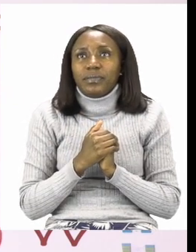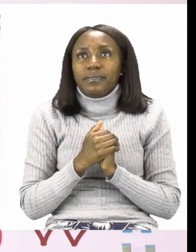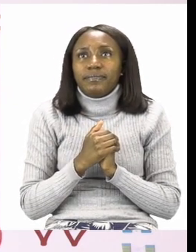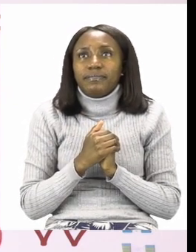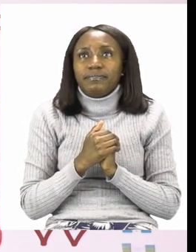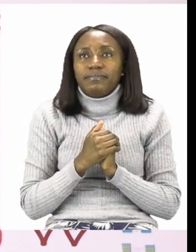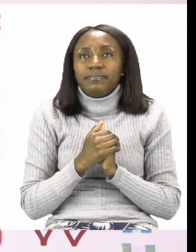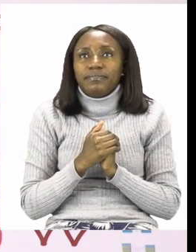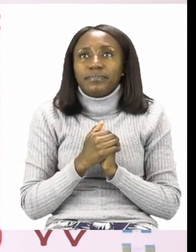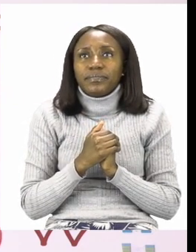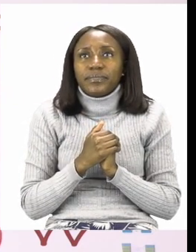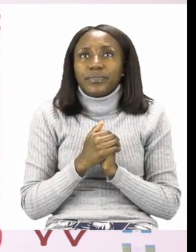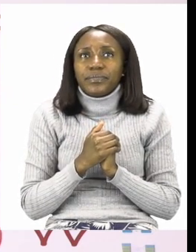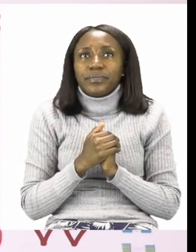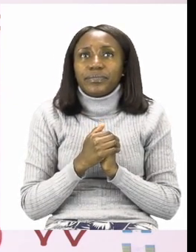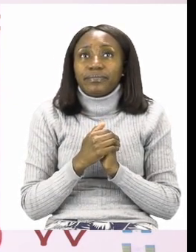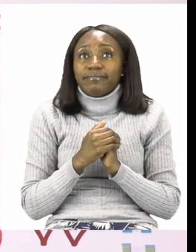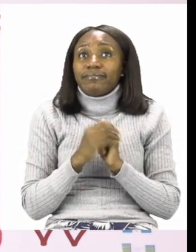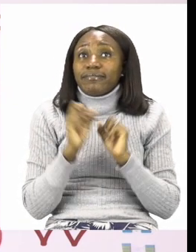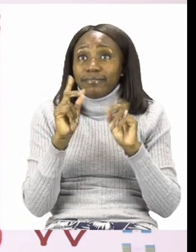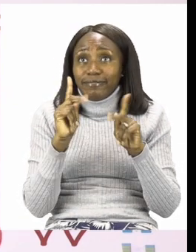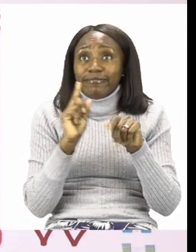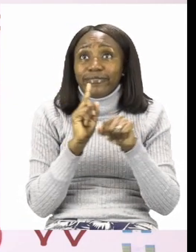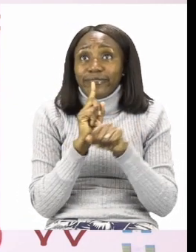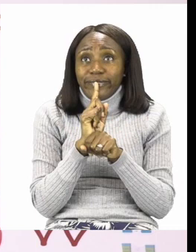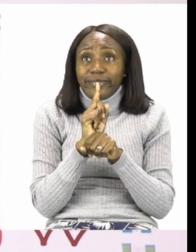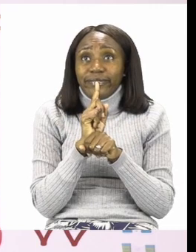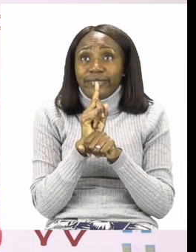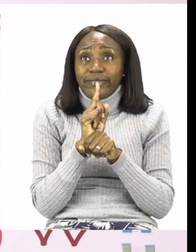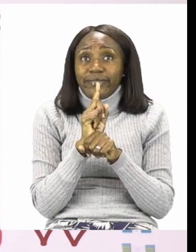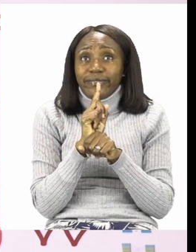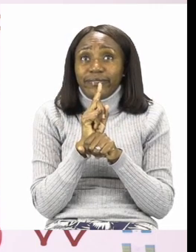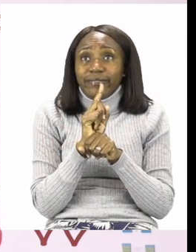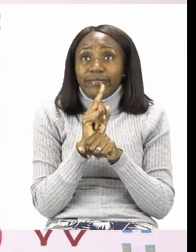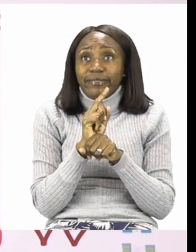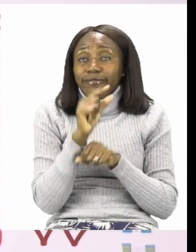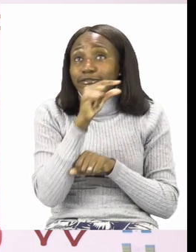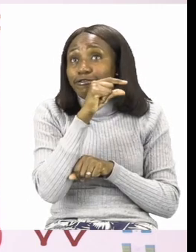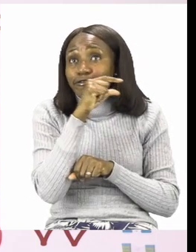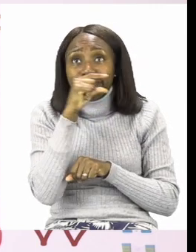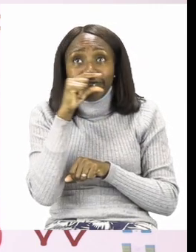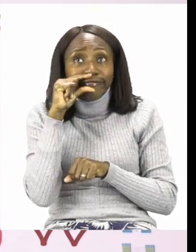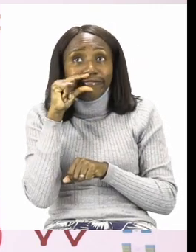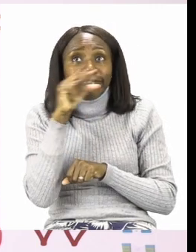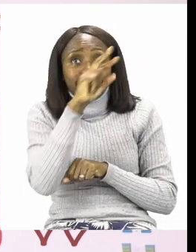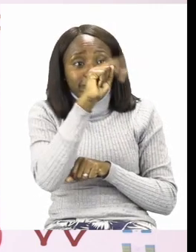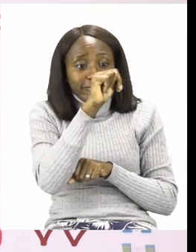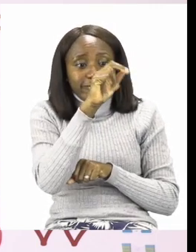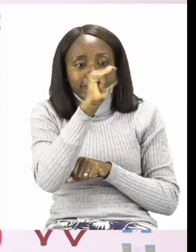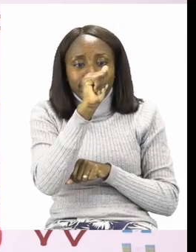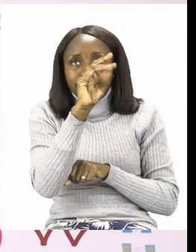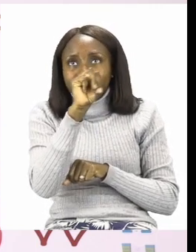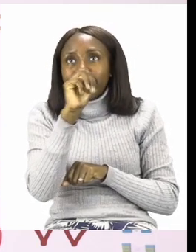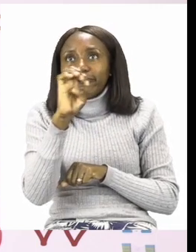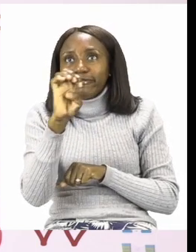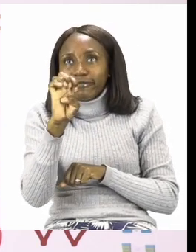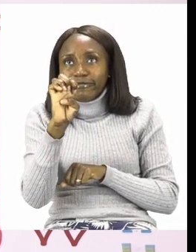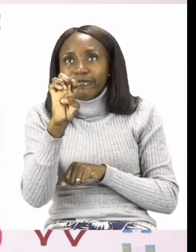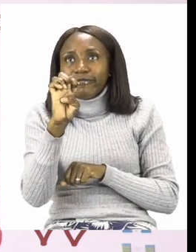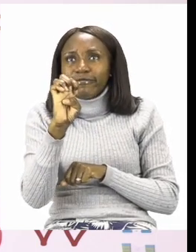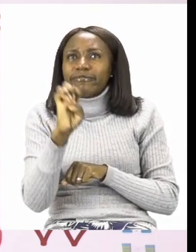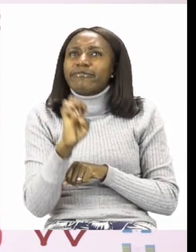Okay, let's start with the first word. Name.